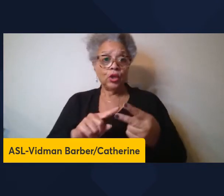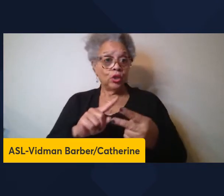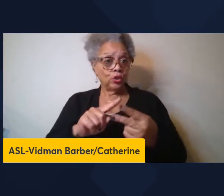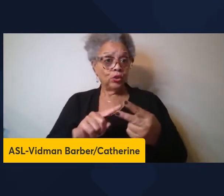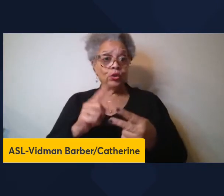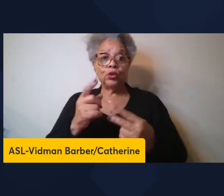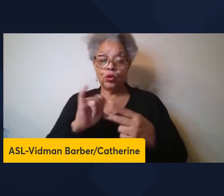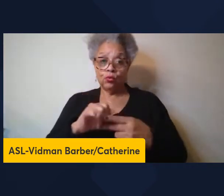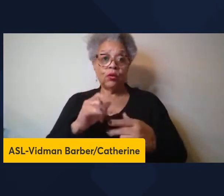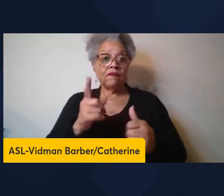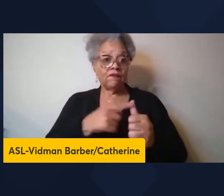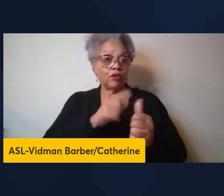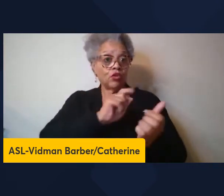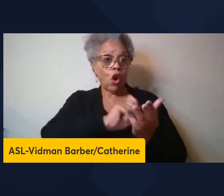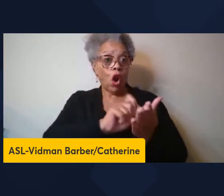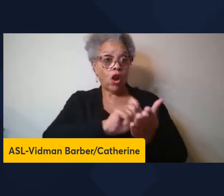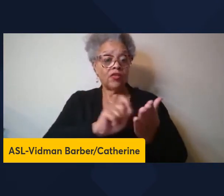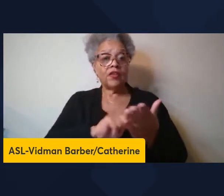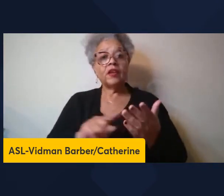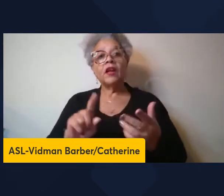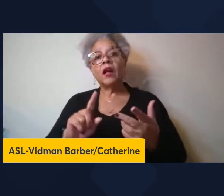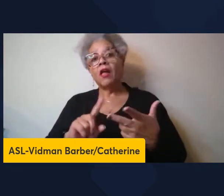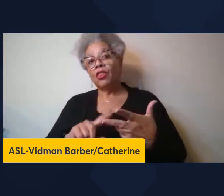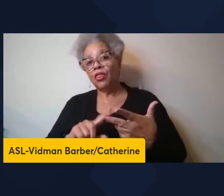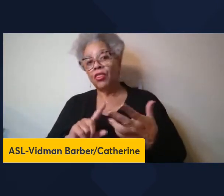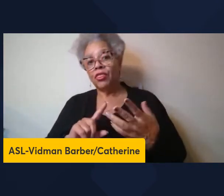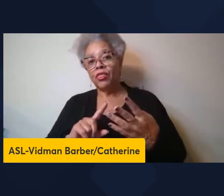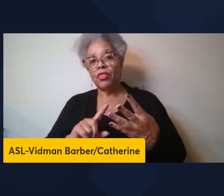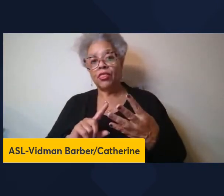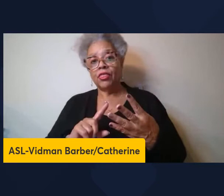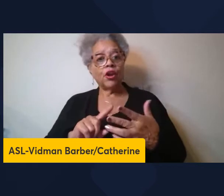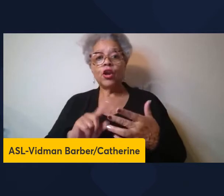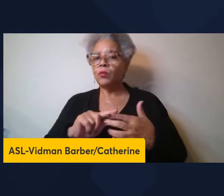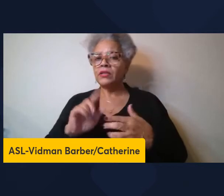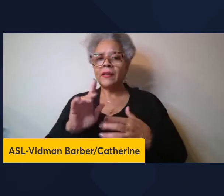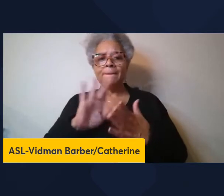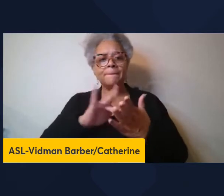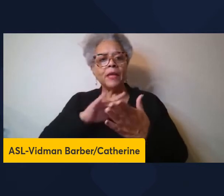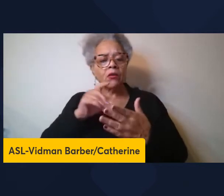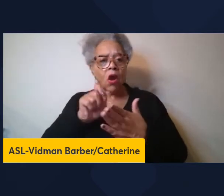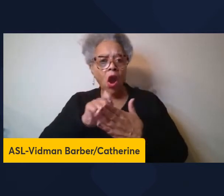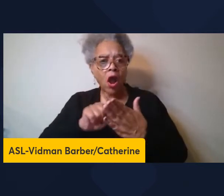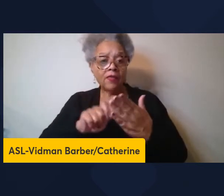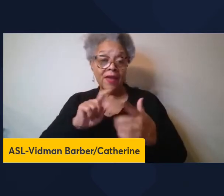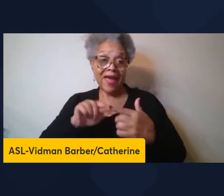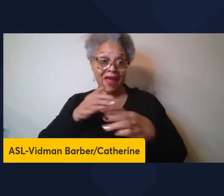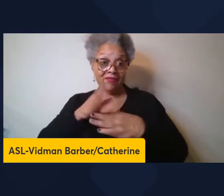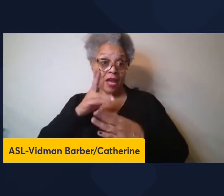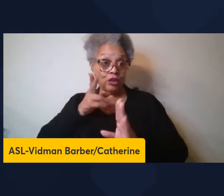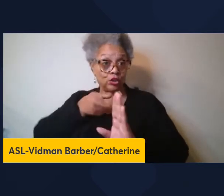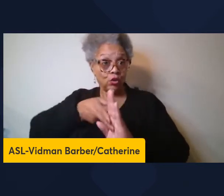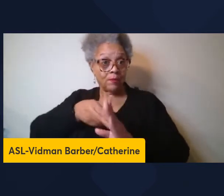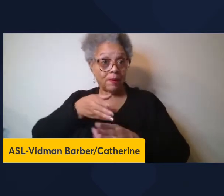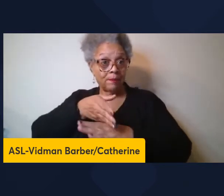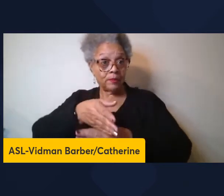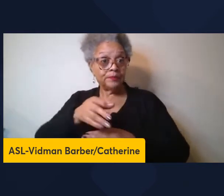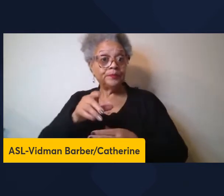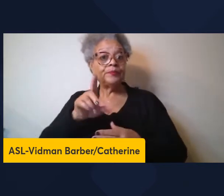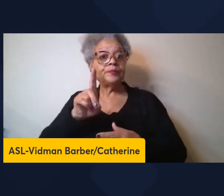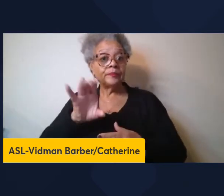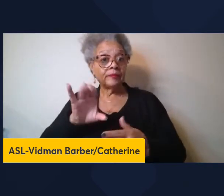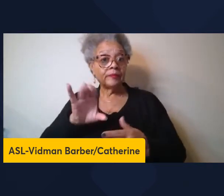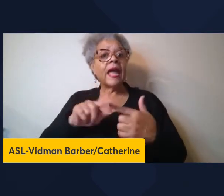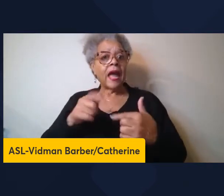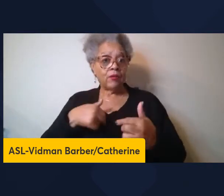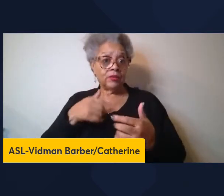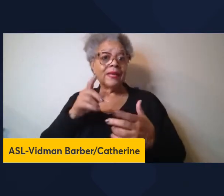and 3 of those I was a middle author. After that, when I joined my postdoc, I actually was able to publish 2 papers from my